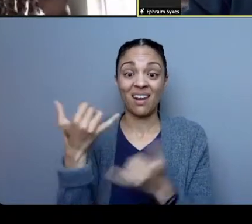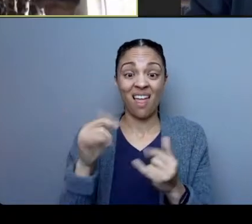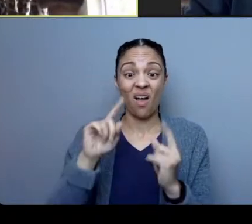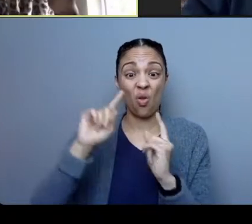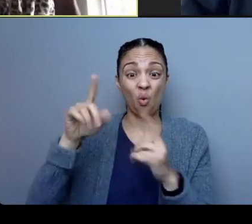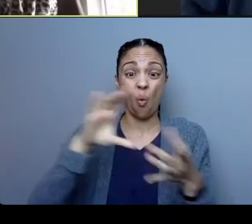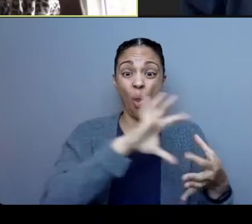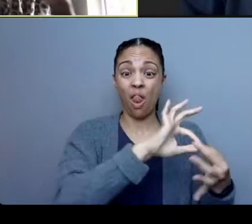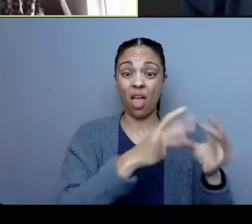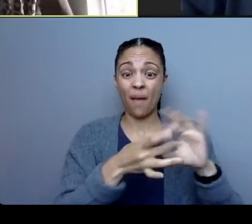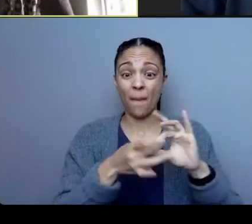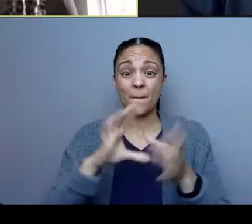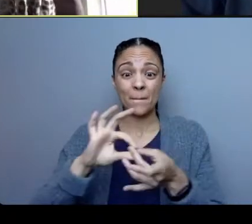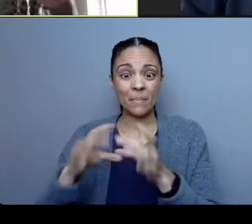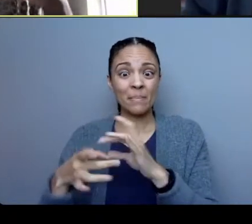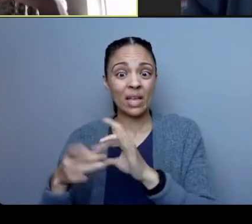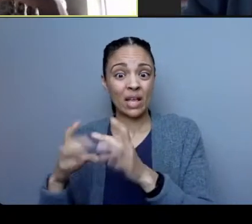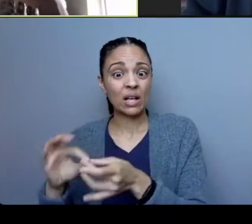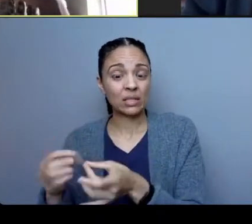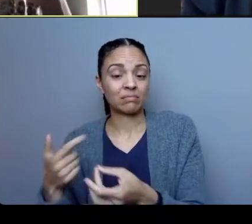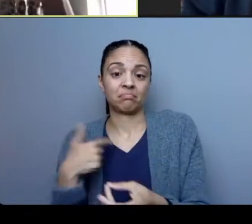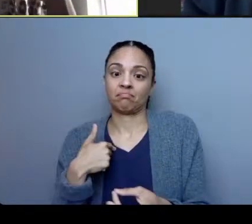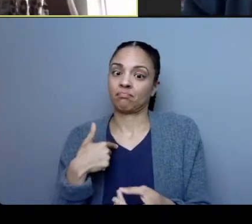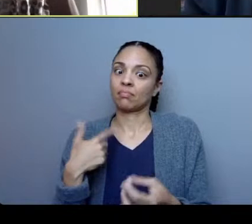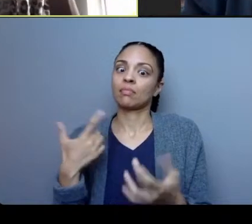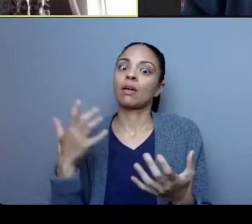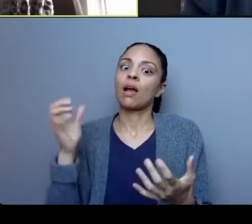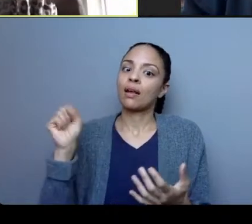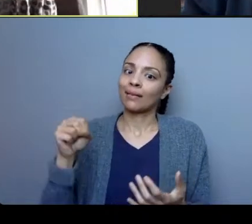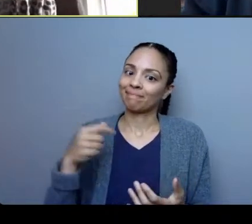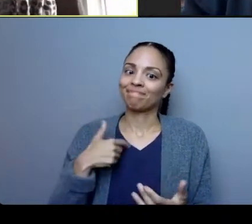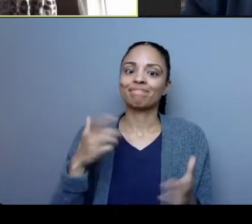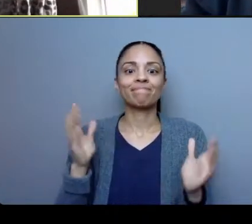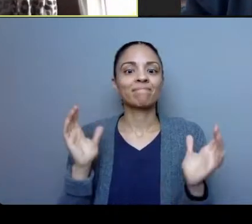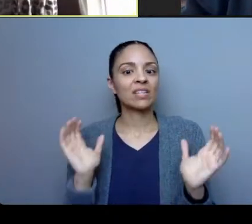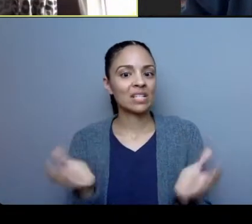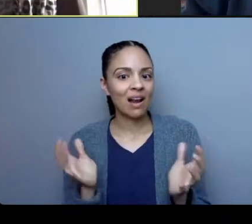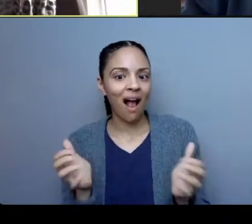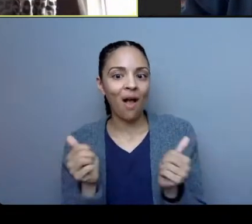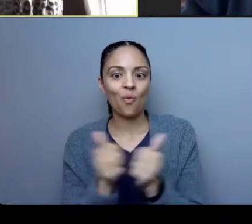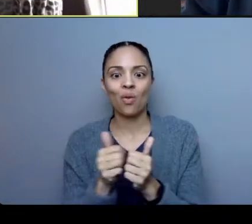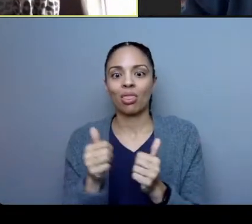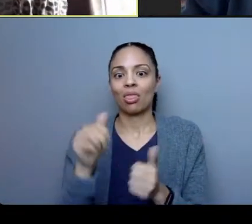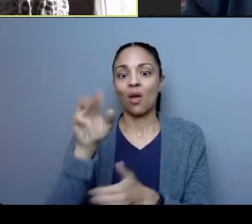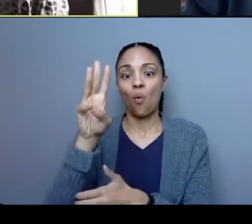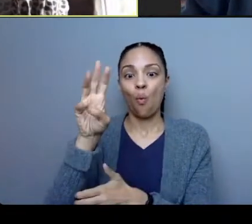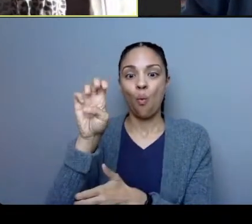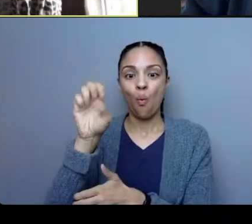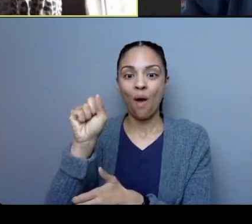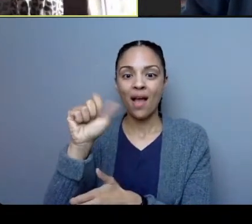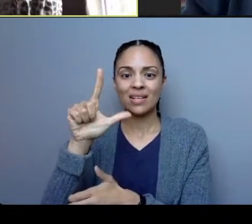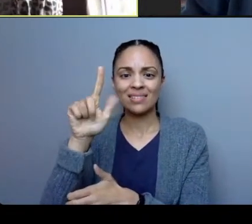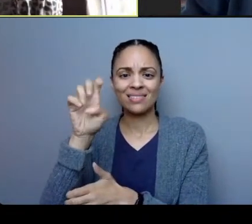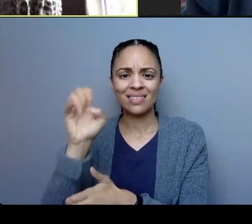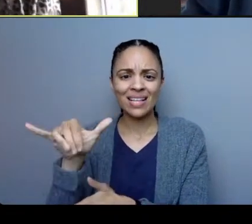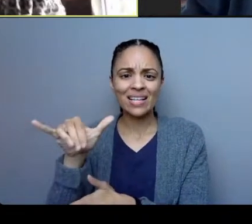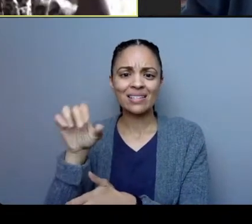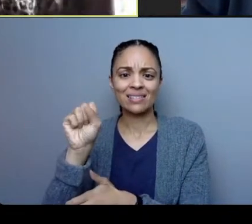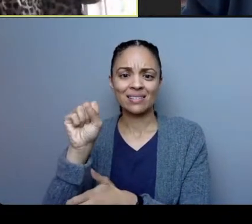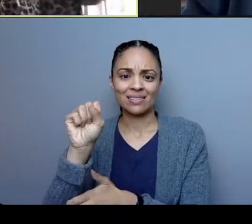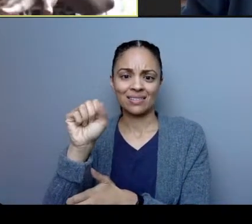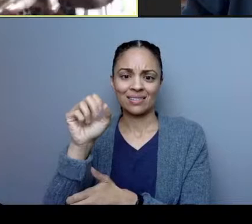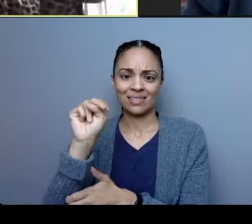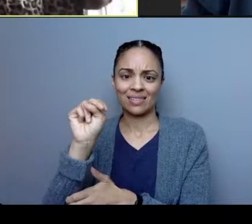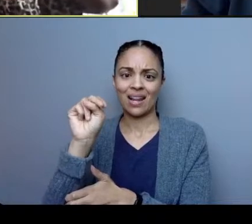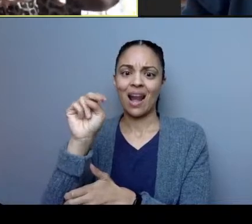everybody, I've had conversations with Wesley Snipes and every Black male who went